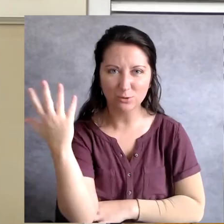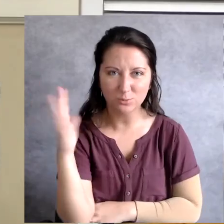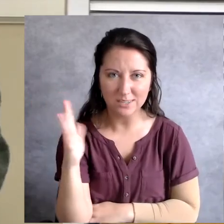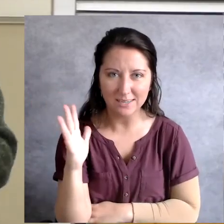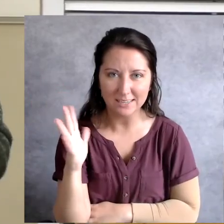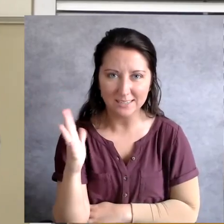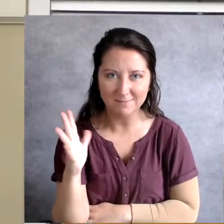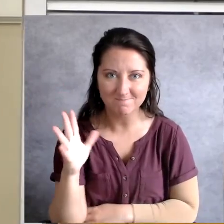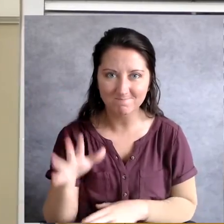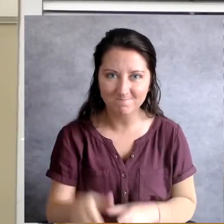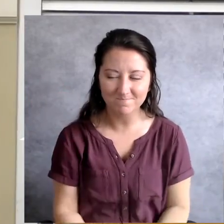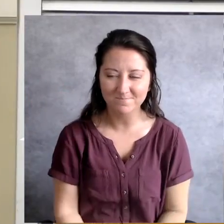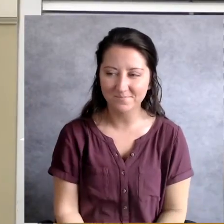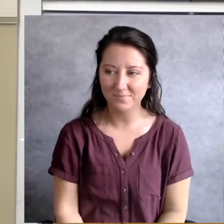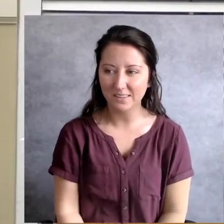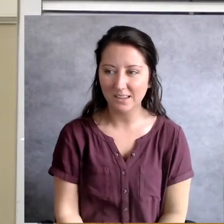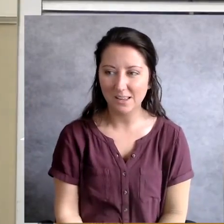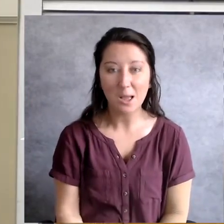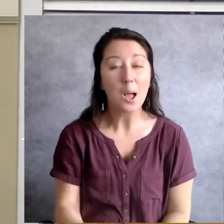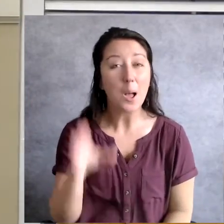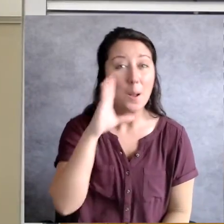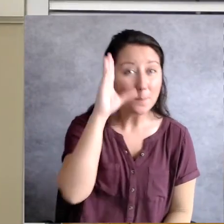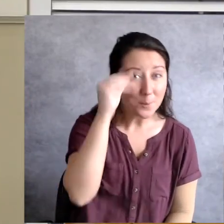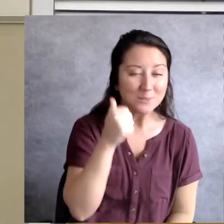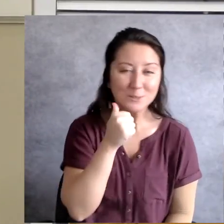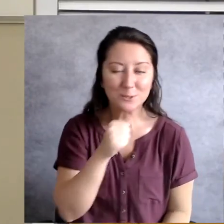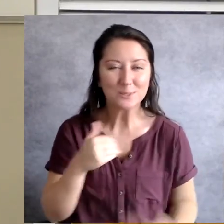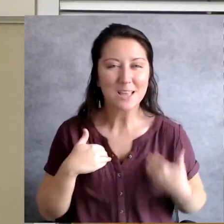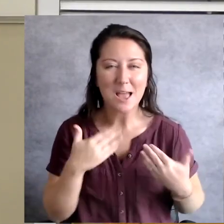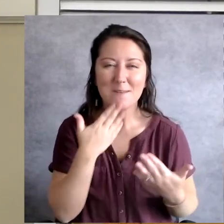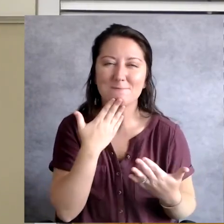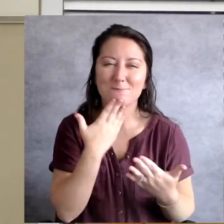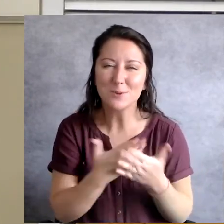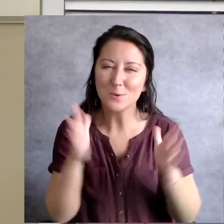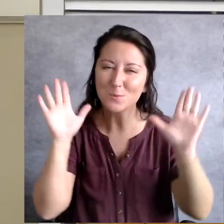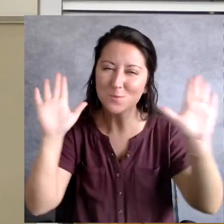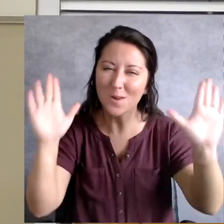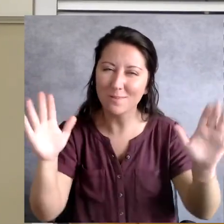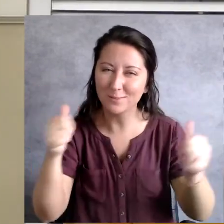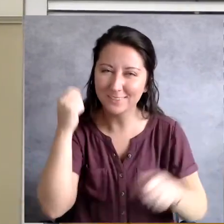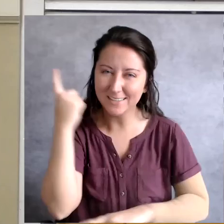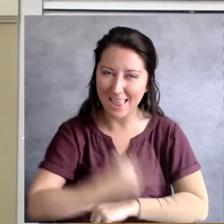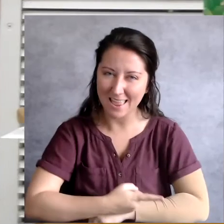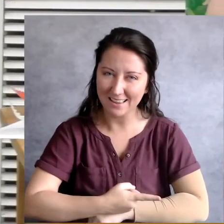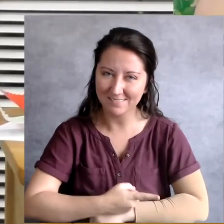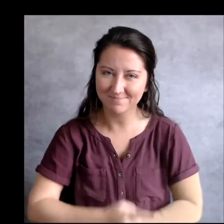right out of the tree. Boys and girls, have a great day.